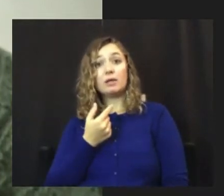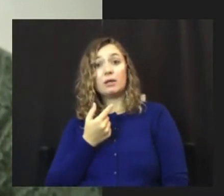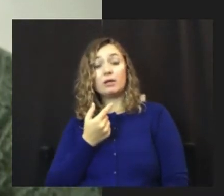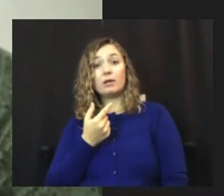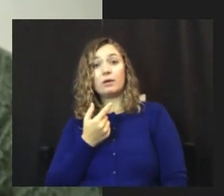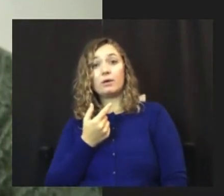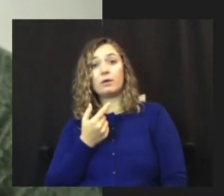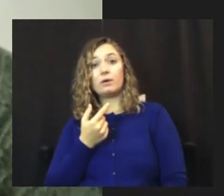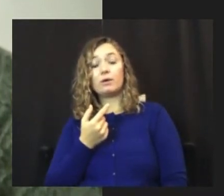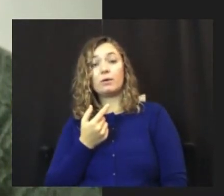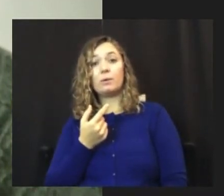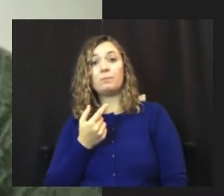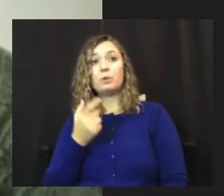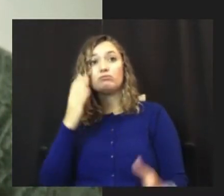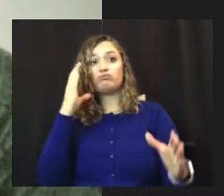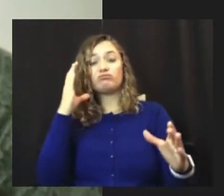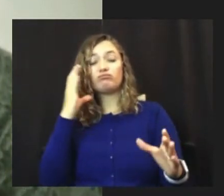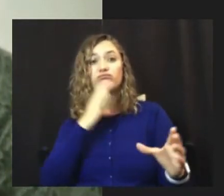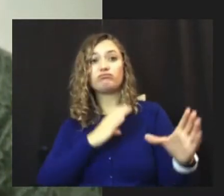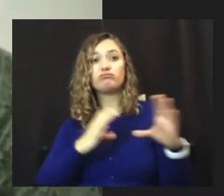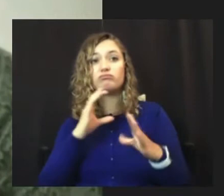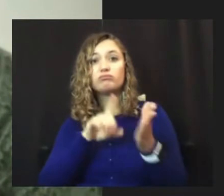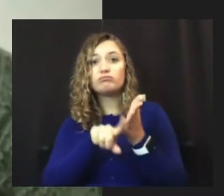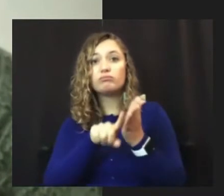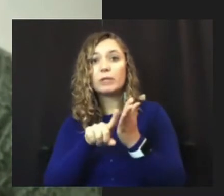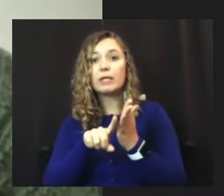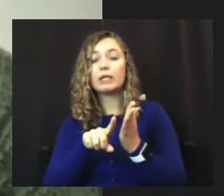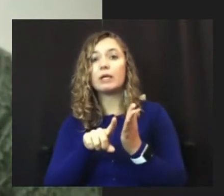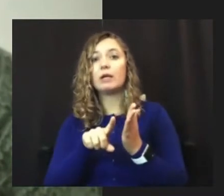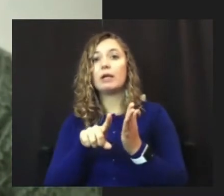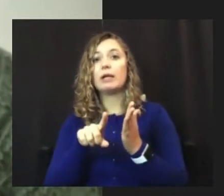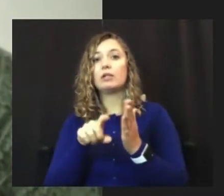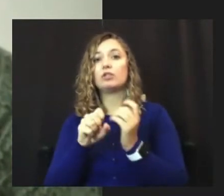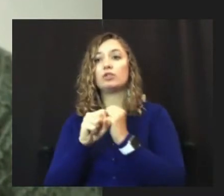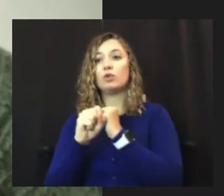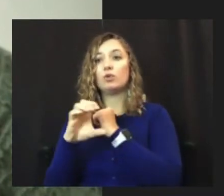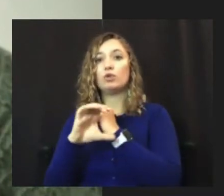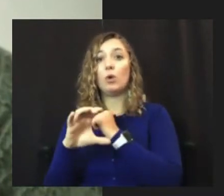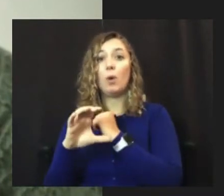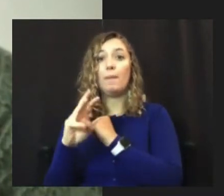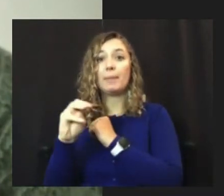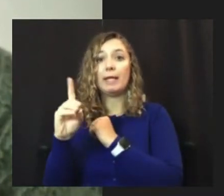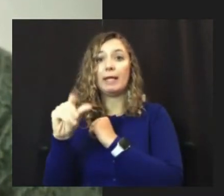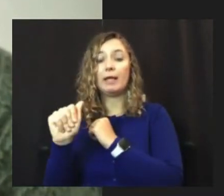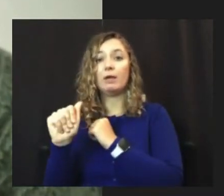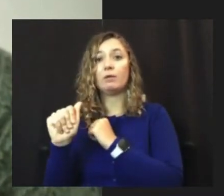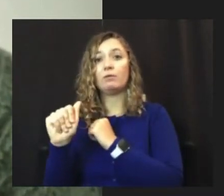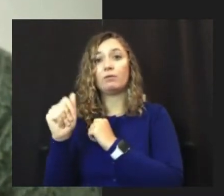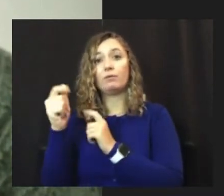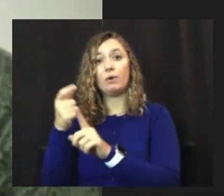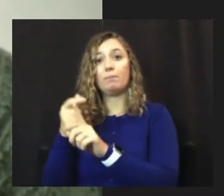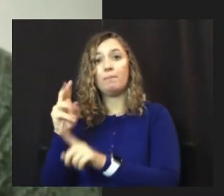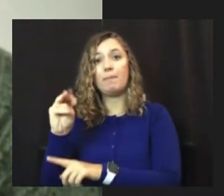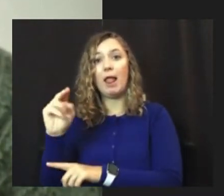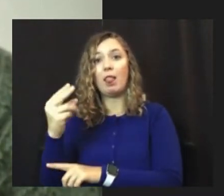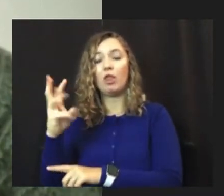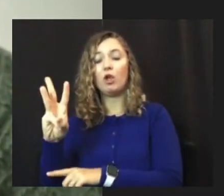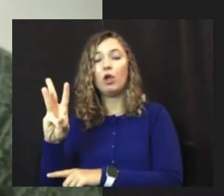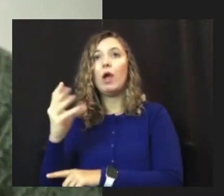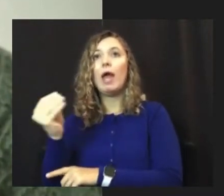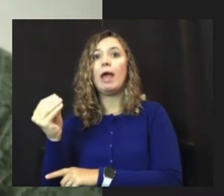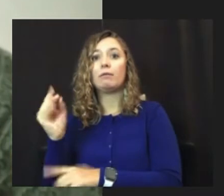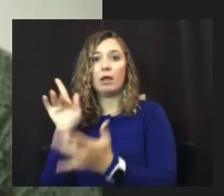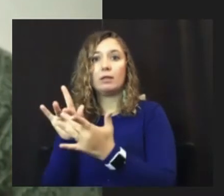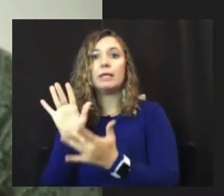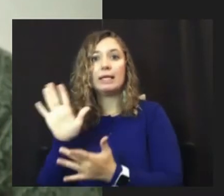the Matthew's social media I found online, and I contacted his mother that night after being